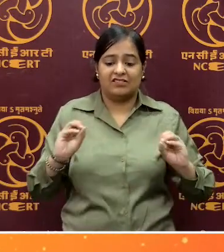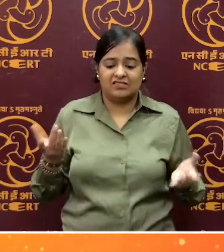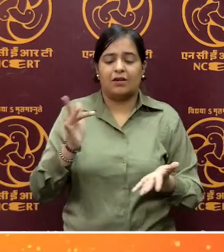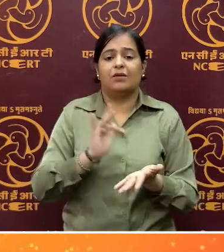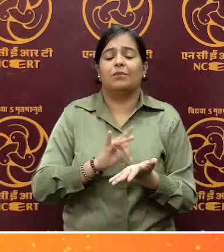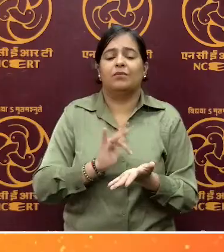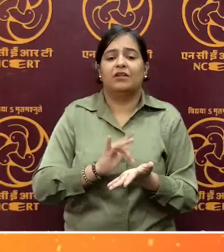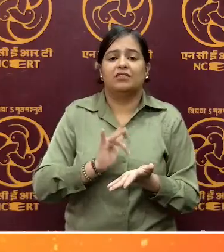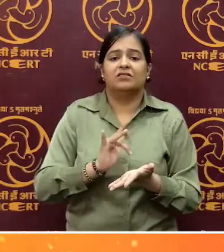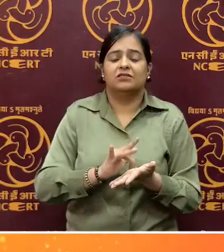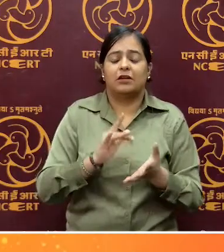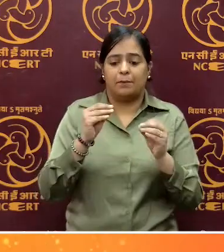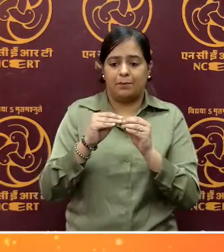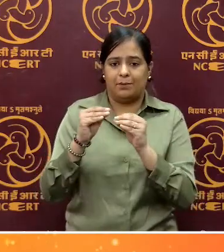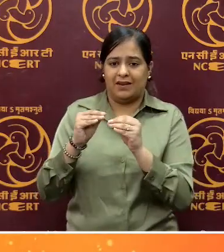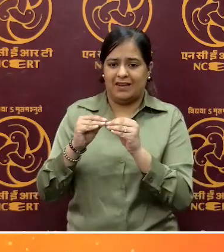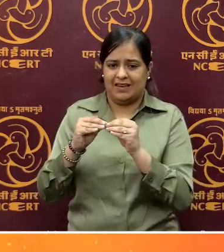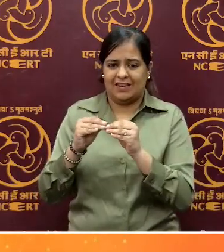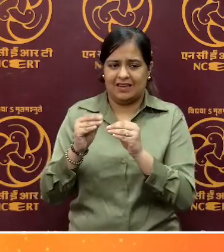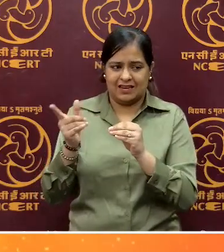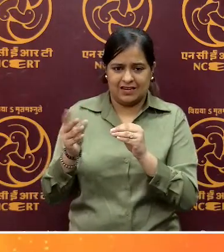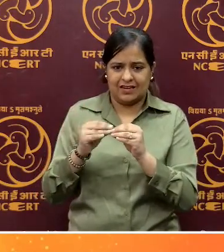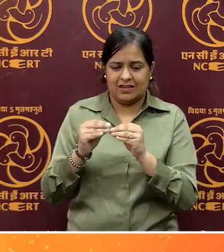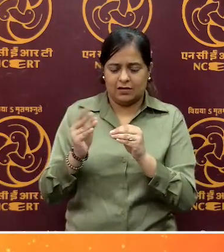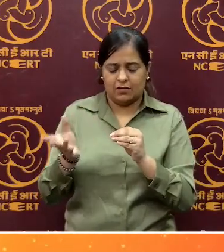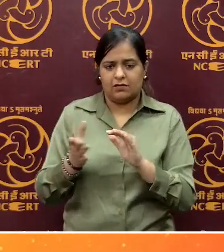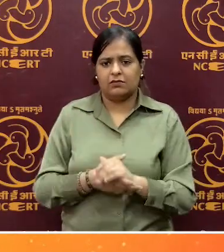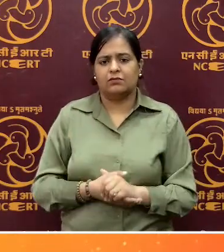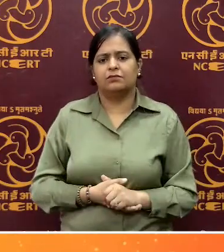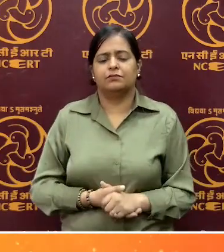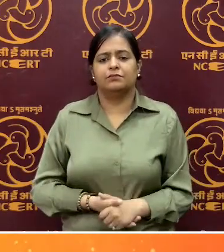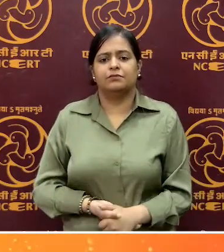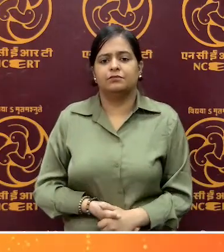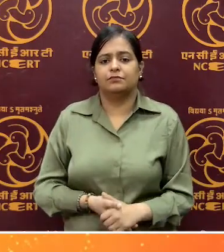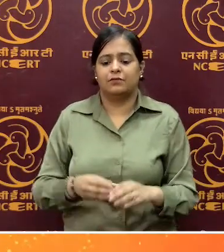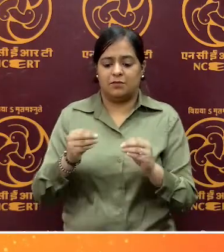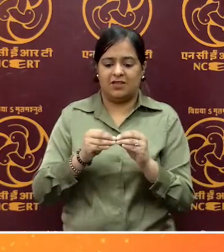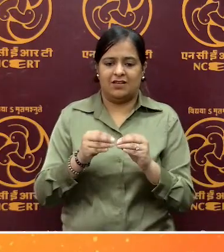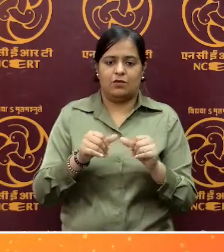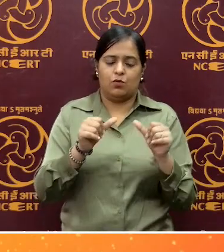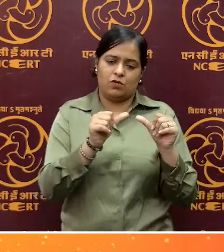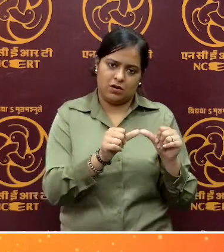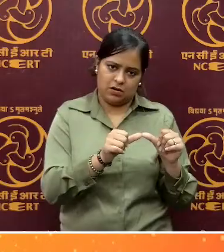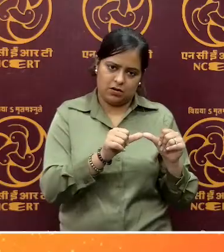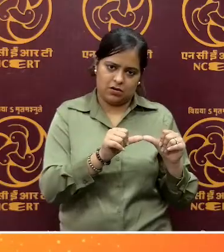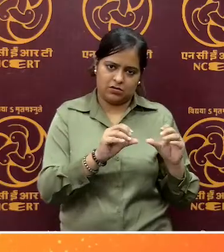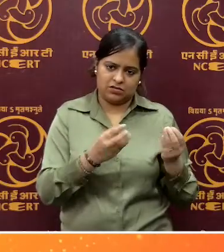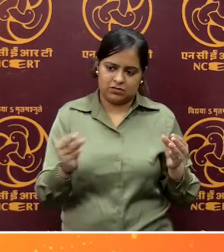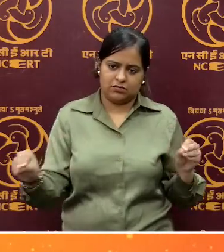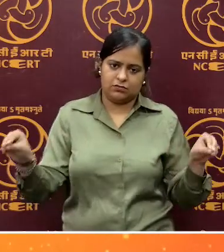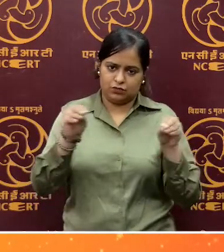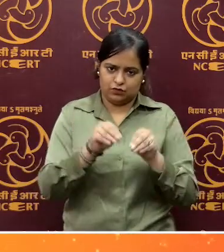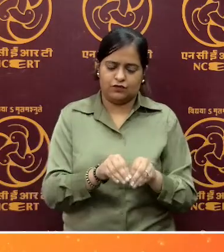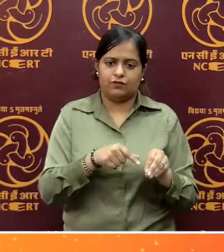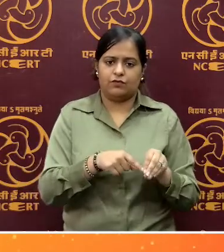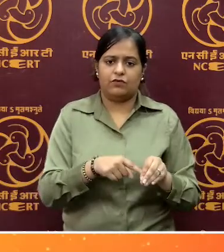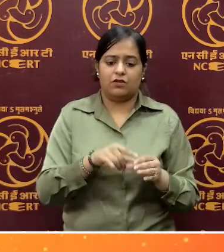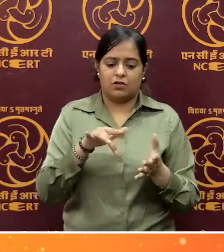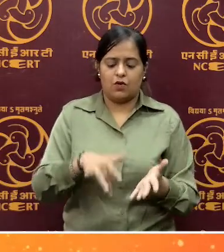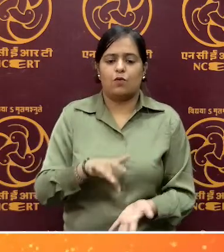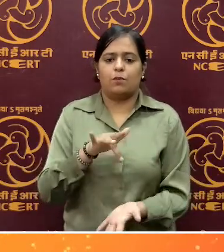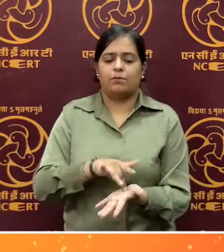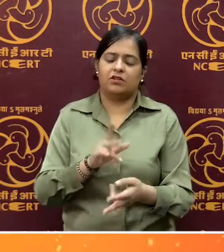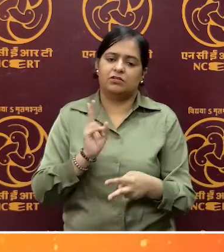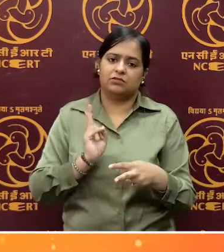of the vector B coincides with the initial point of the vector A. So we have now both at the same